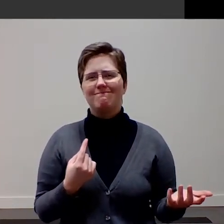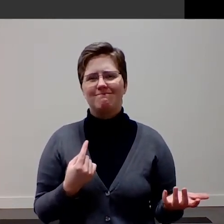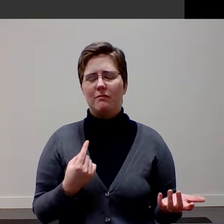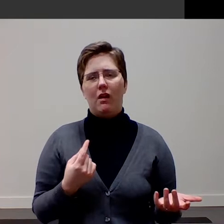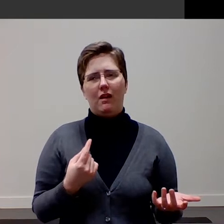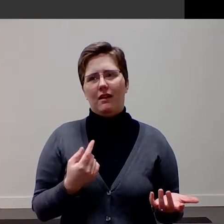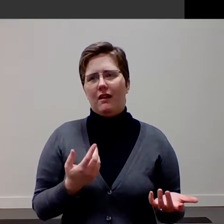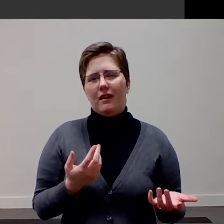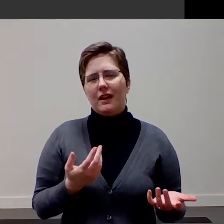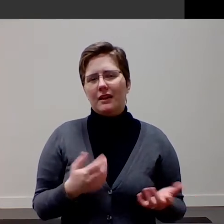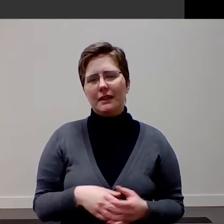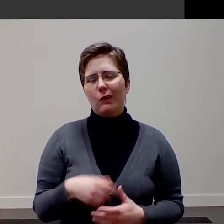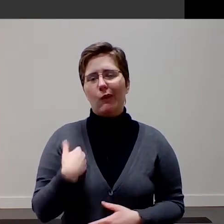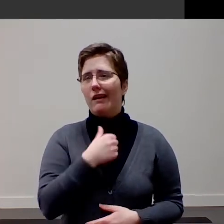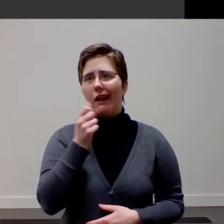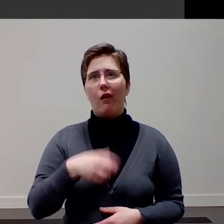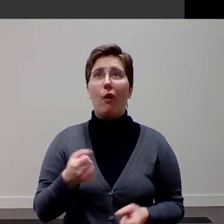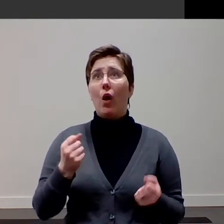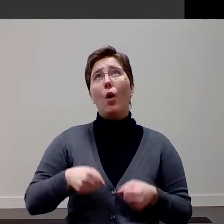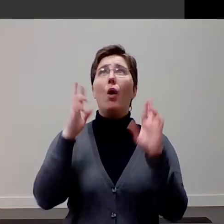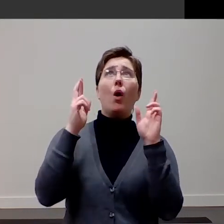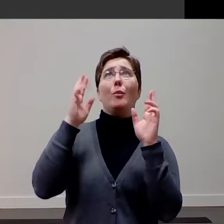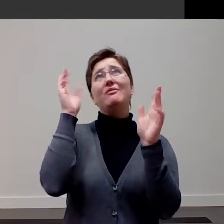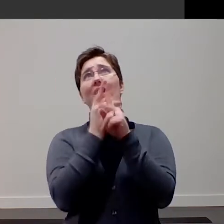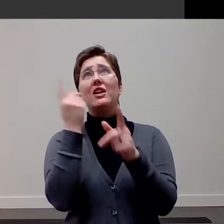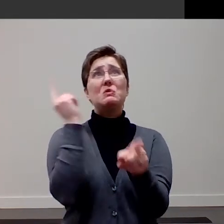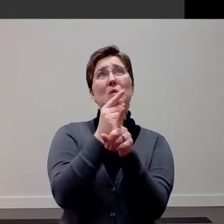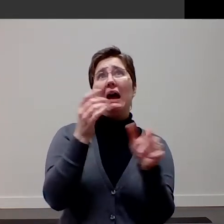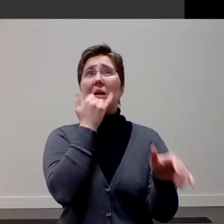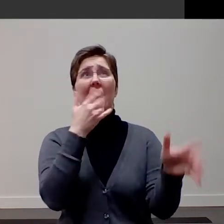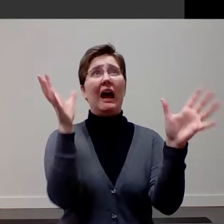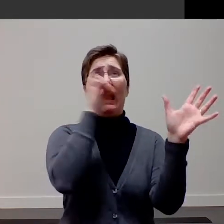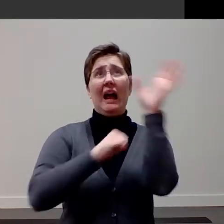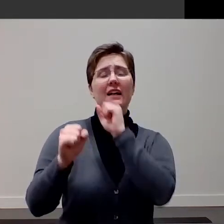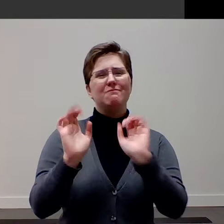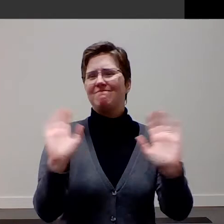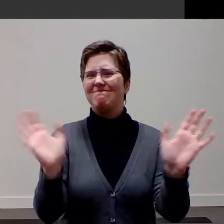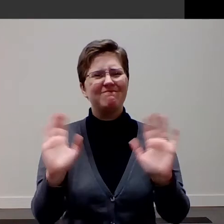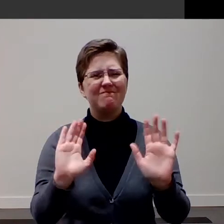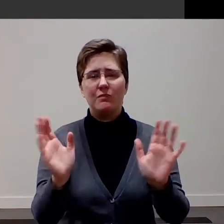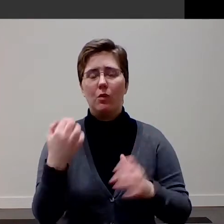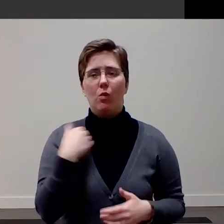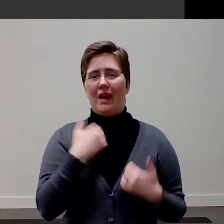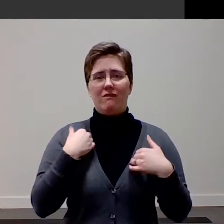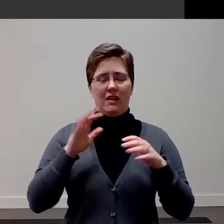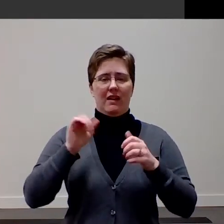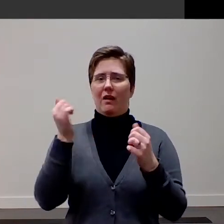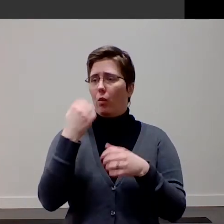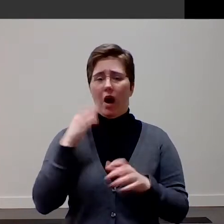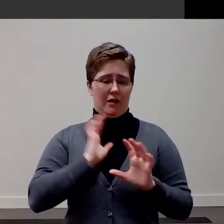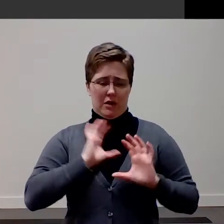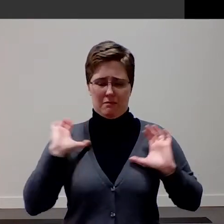we're not just throwing things up in the air and hoping we figure out what sticks. I mean, we've got our cabinet night and